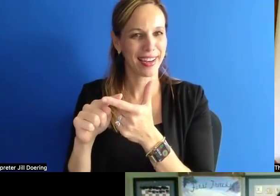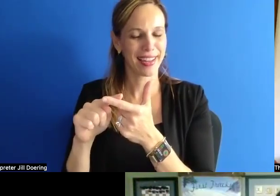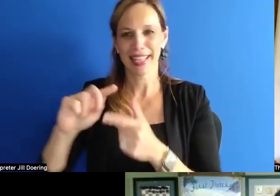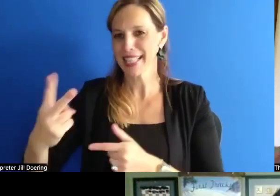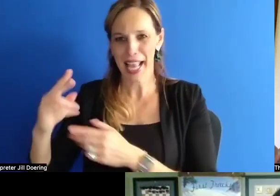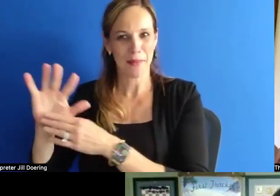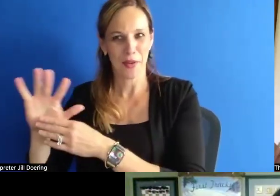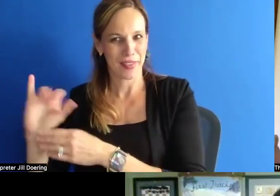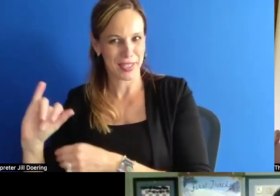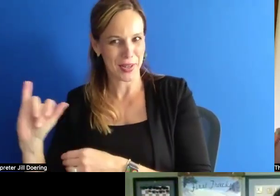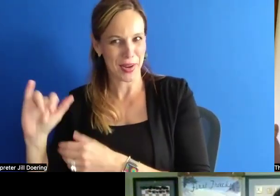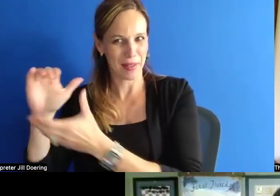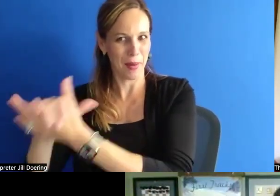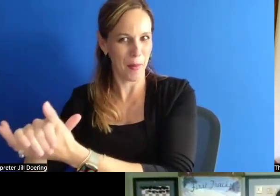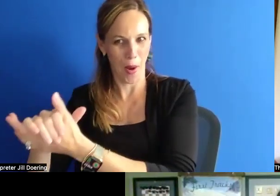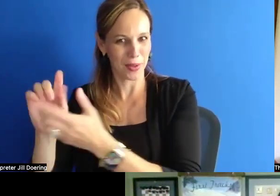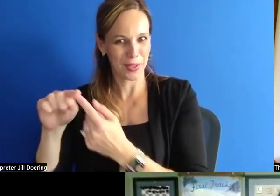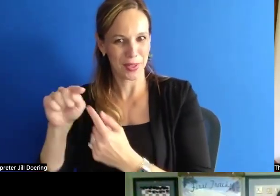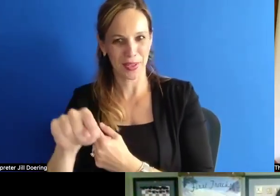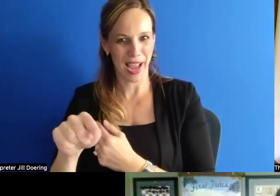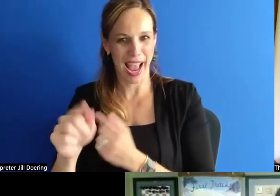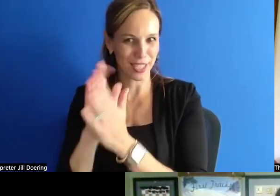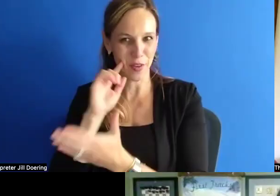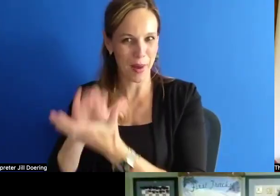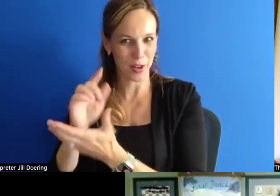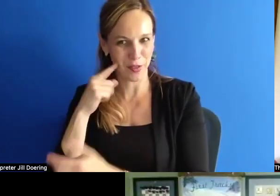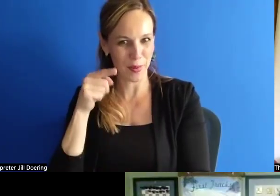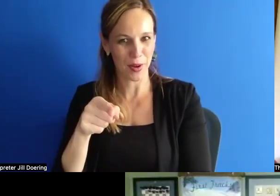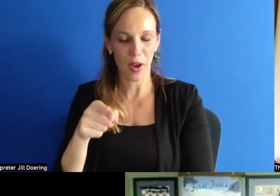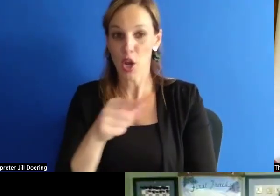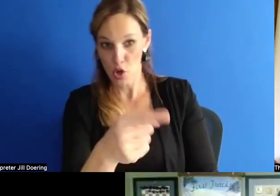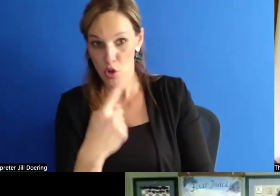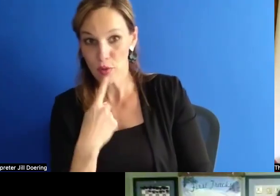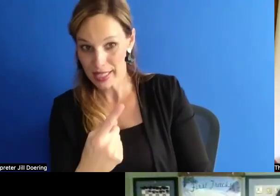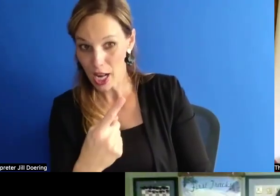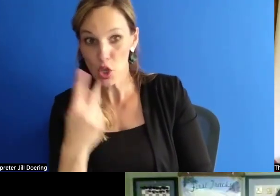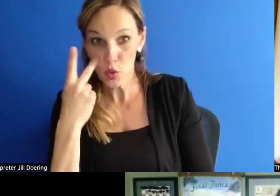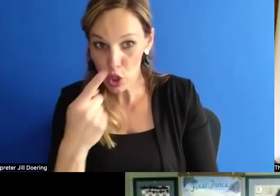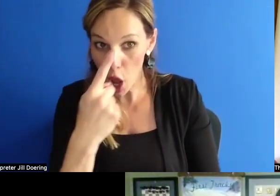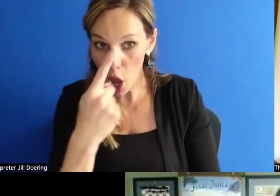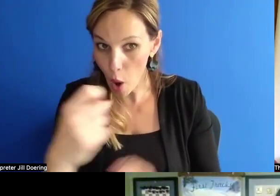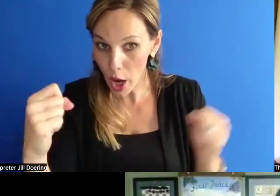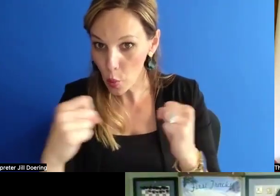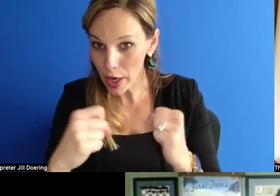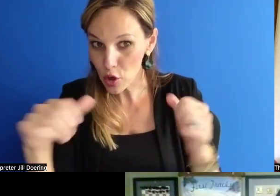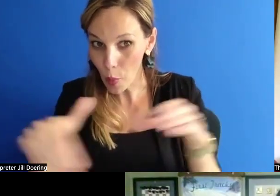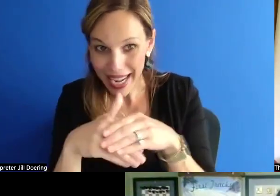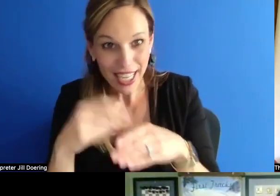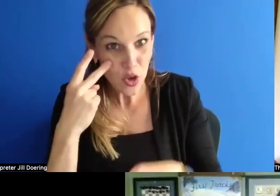So Yeah. Well, tell me that you've seen One Winter Wedding as well, right? Did you see The